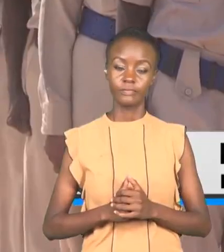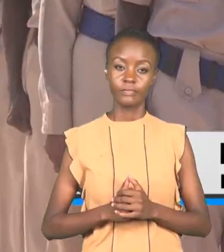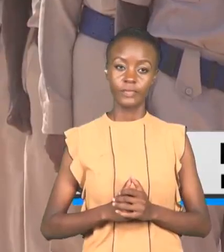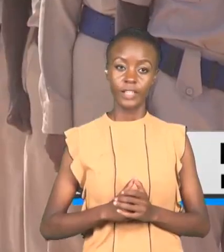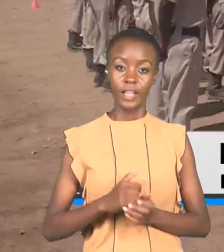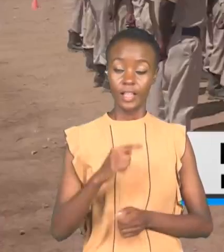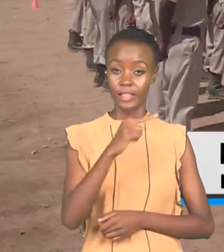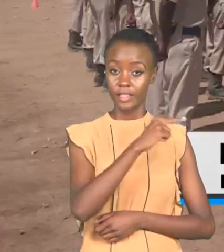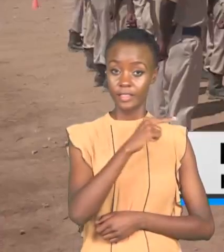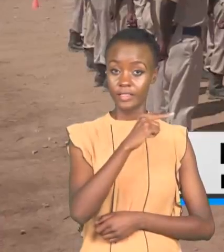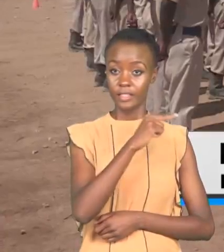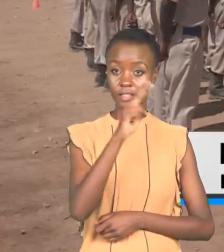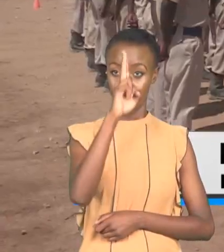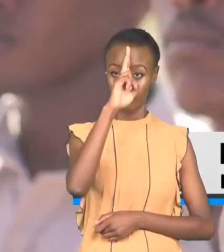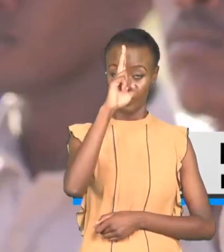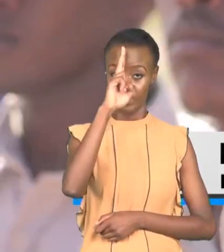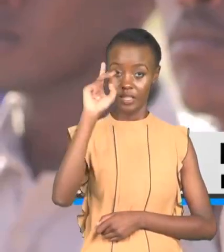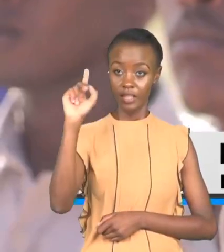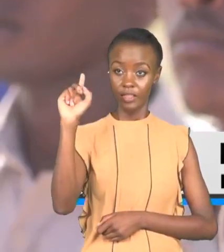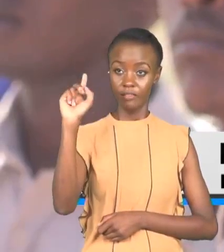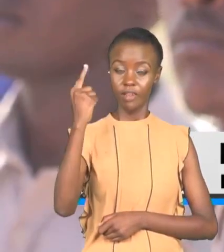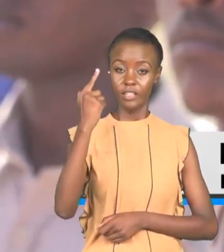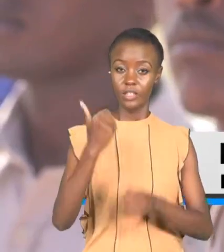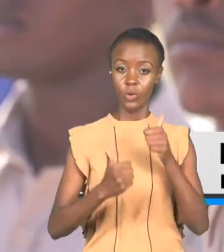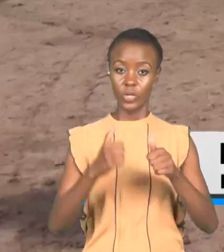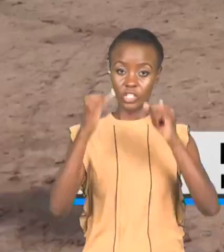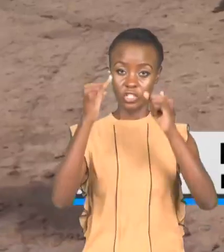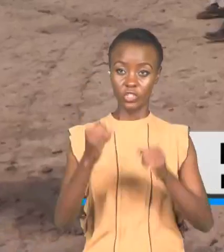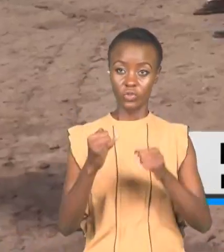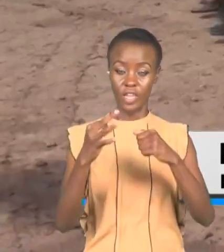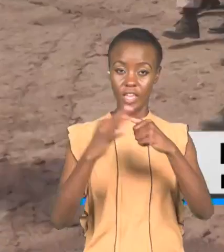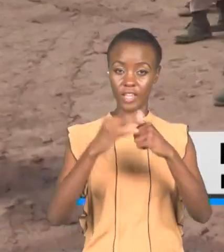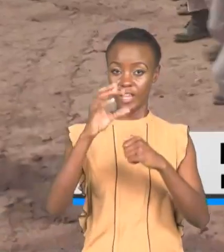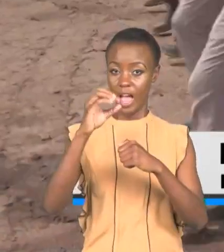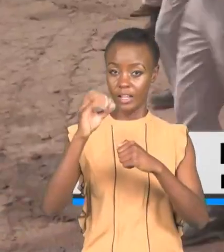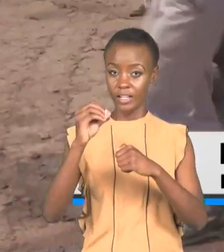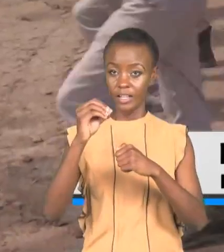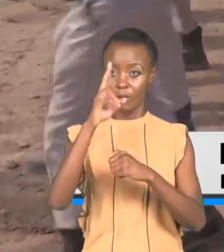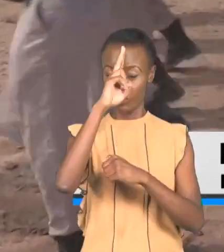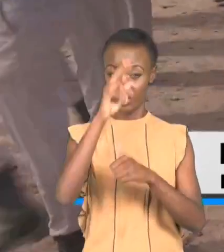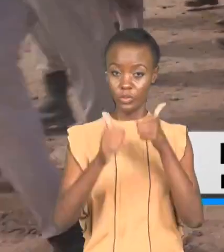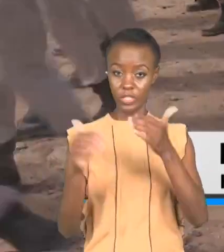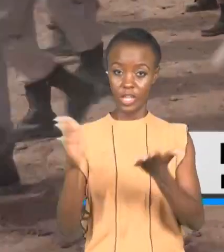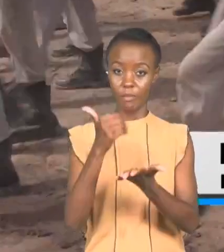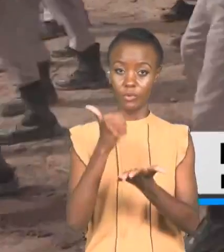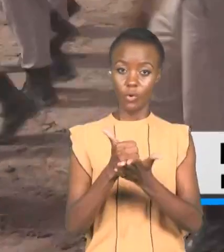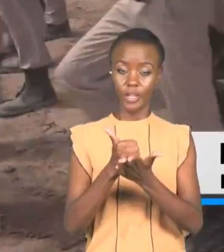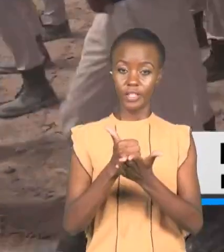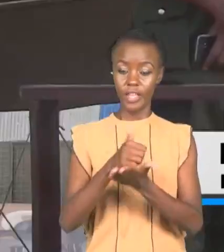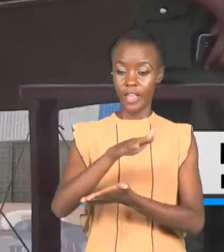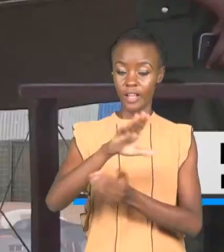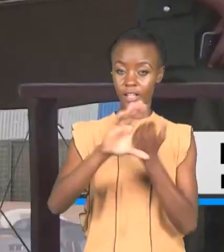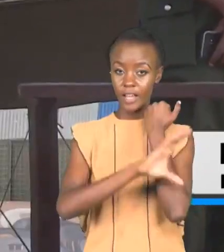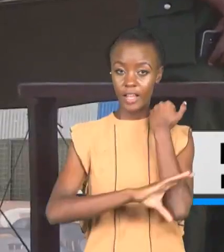These police officers are the first batch of 800 new police recruits being absorbed into the state's police force